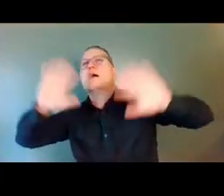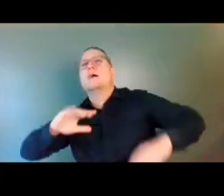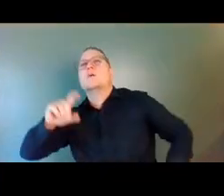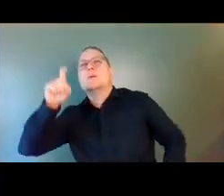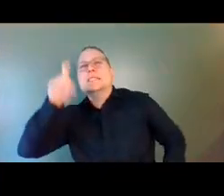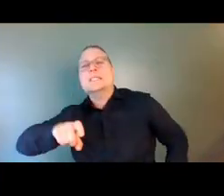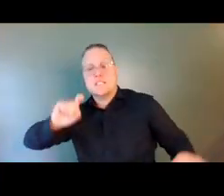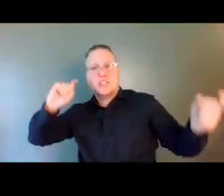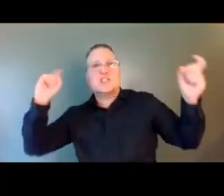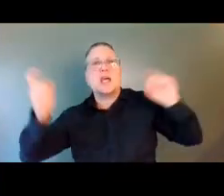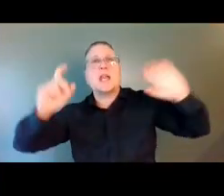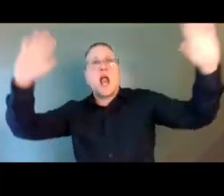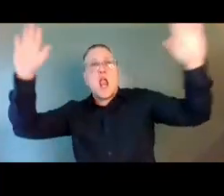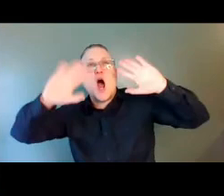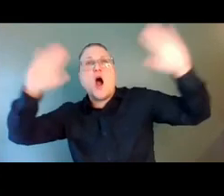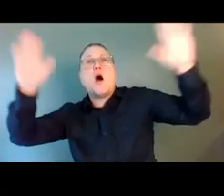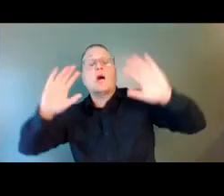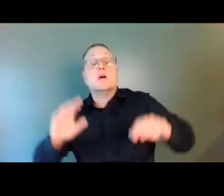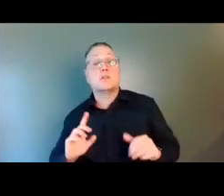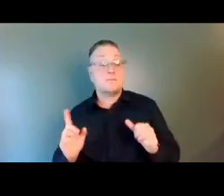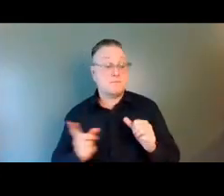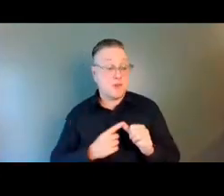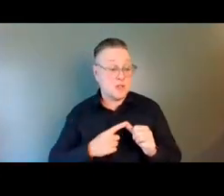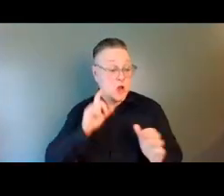understood before they could even be attempted to be met.